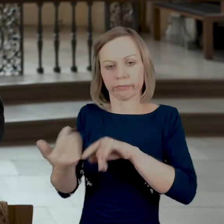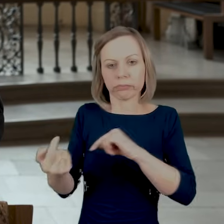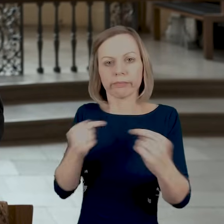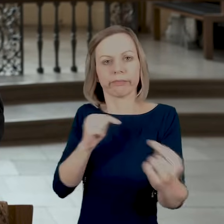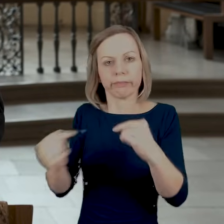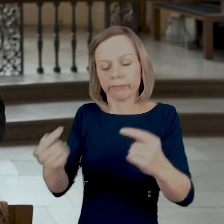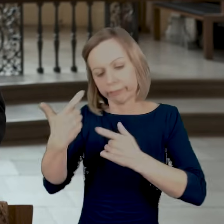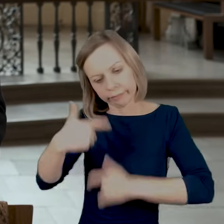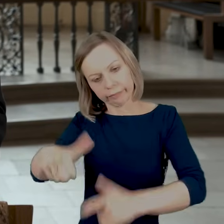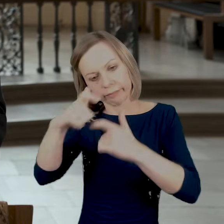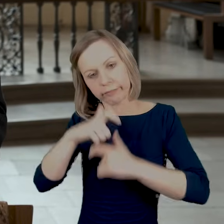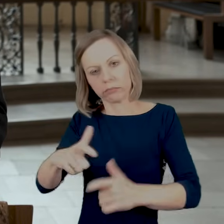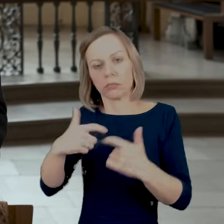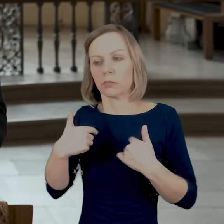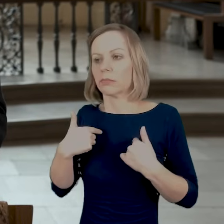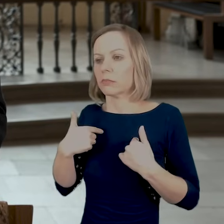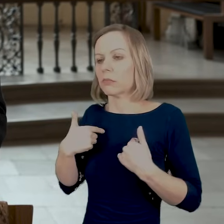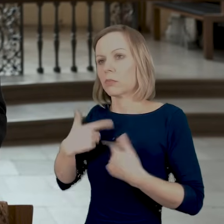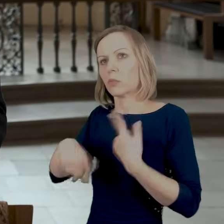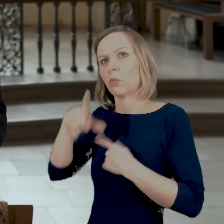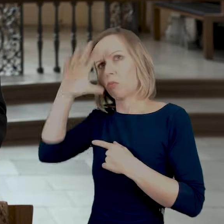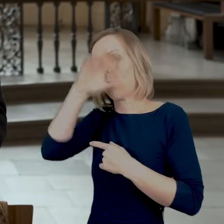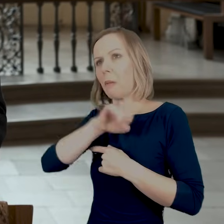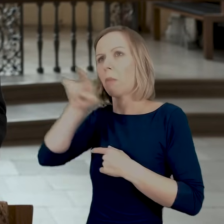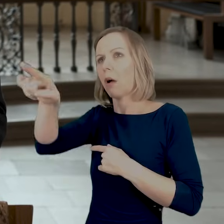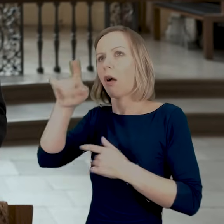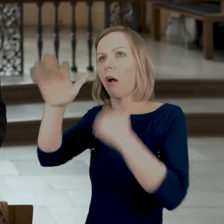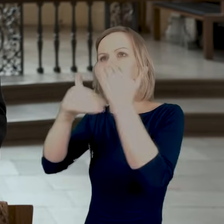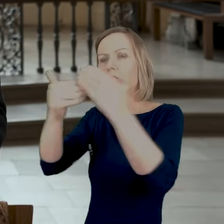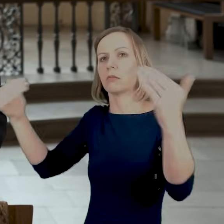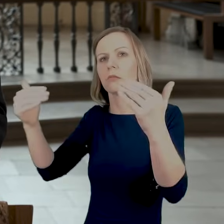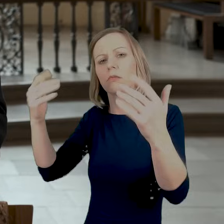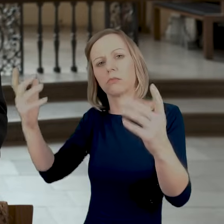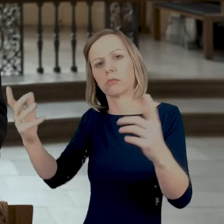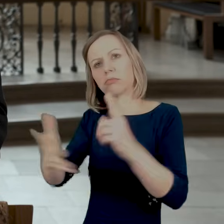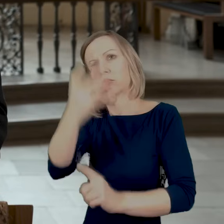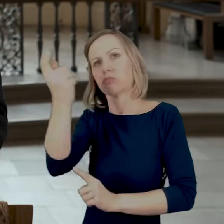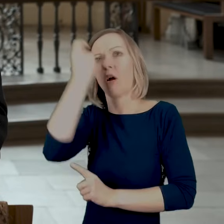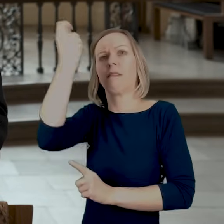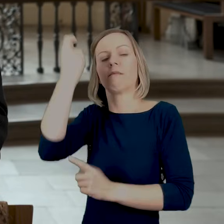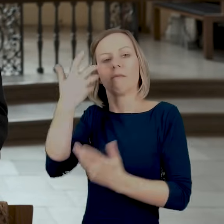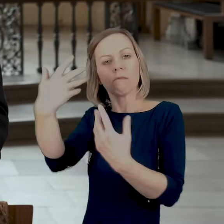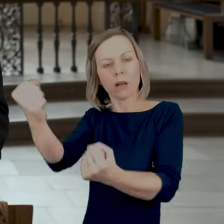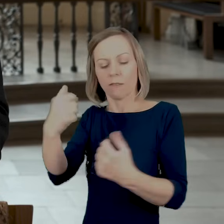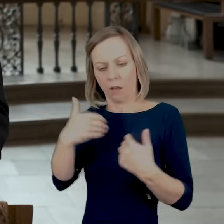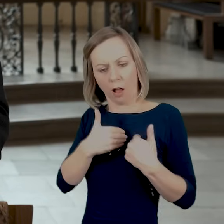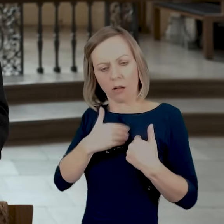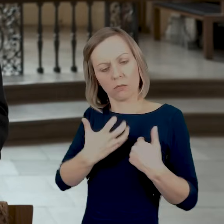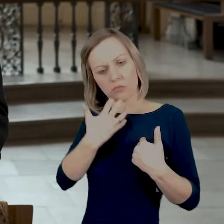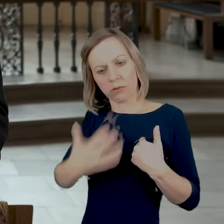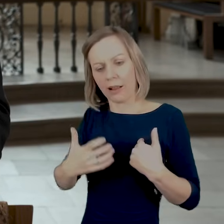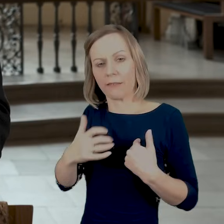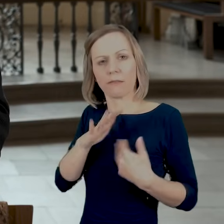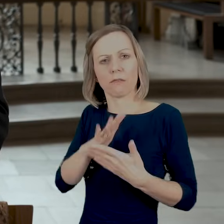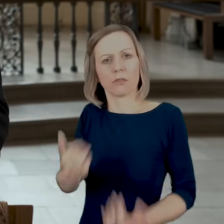our warfare long, steal on our ear the distant triumph song. Make our hearts brave again and make